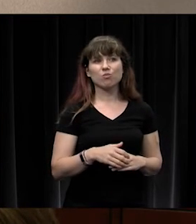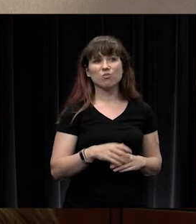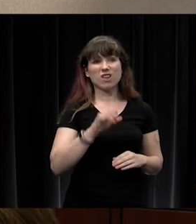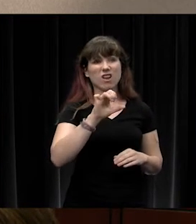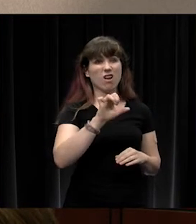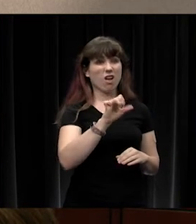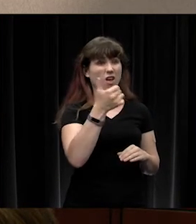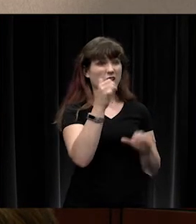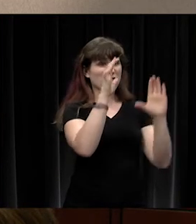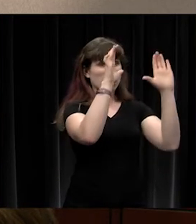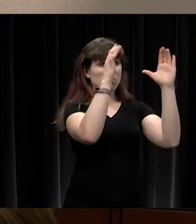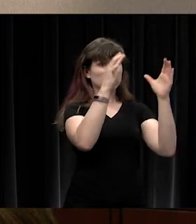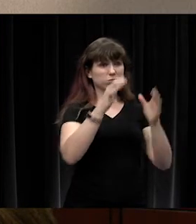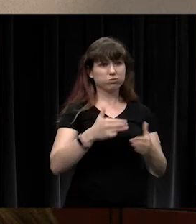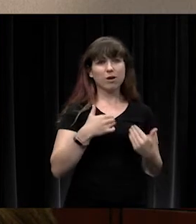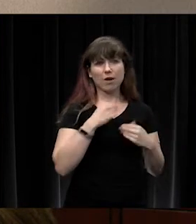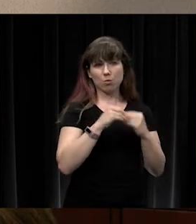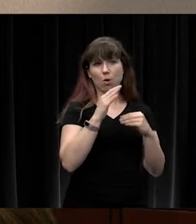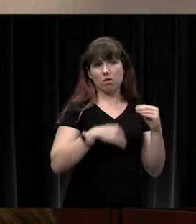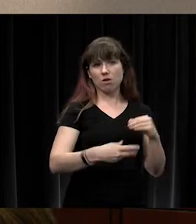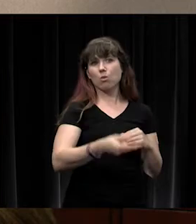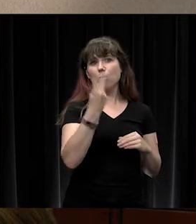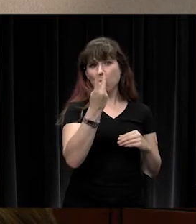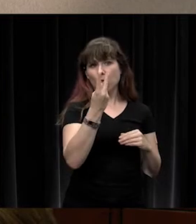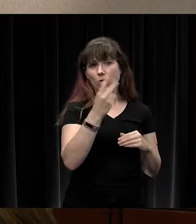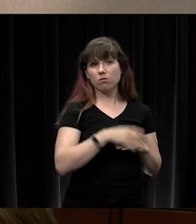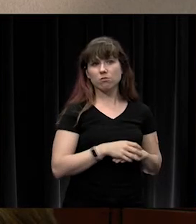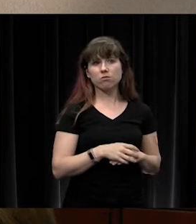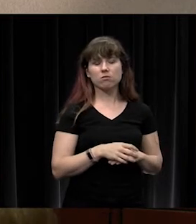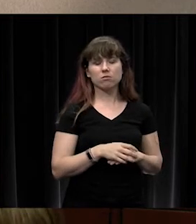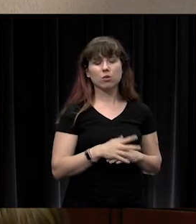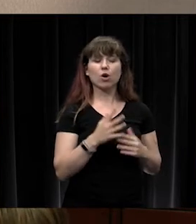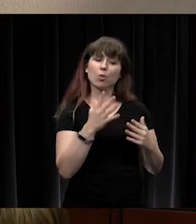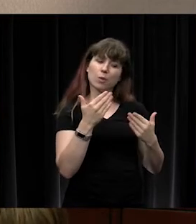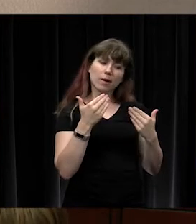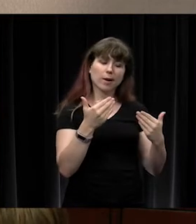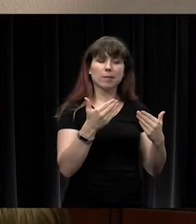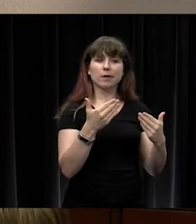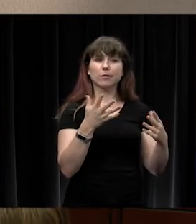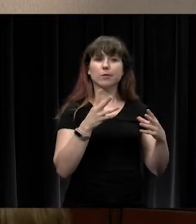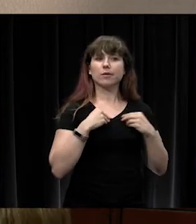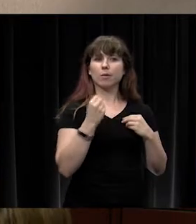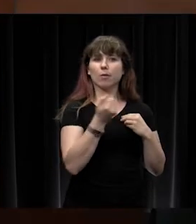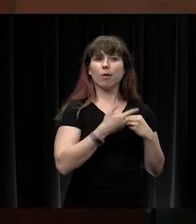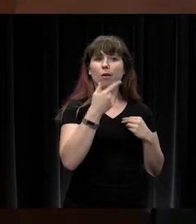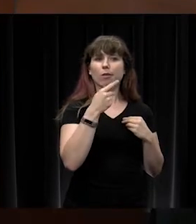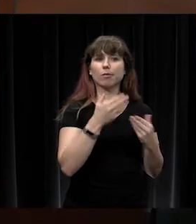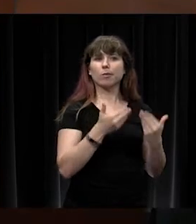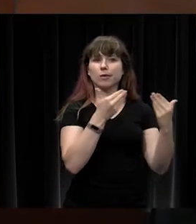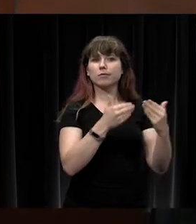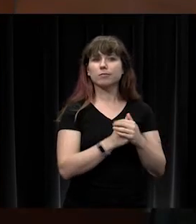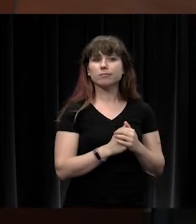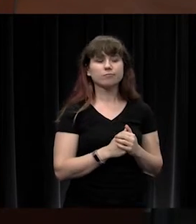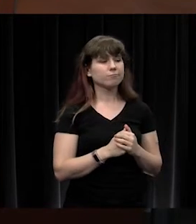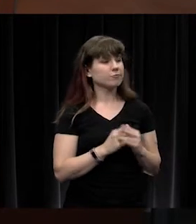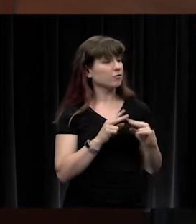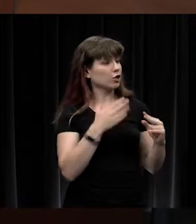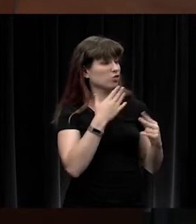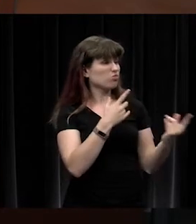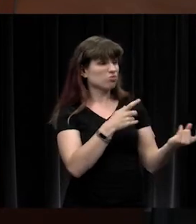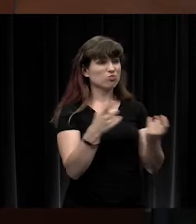for every one, and we're recommending that you accept these bids. Very good. Any